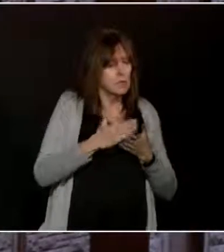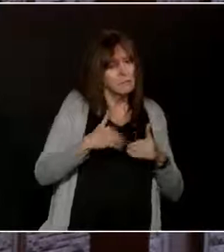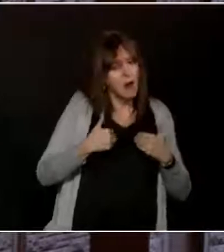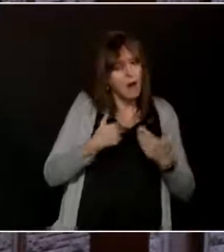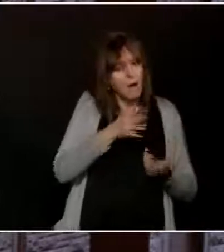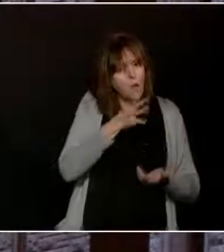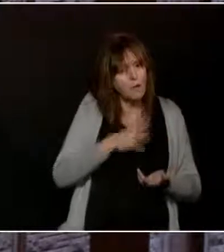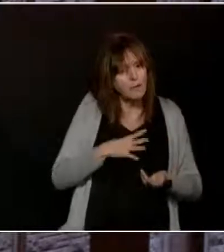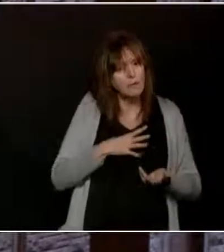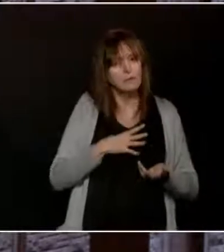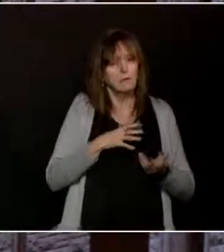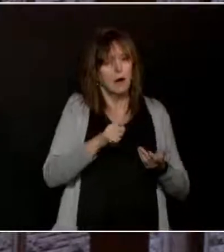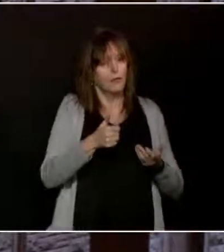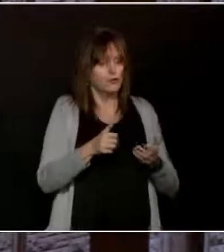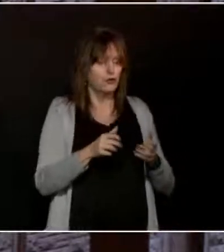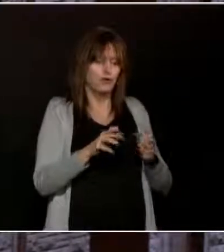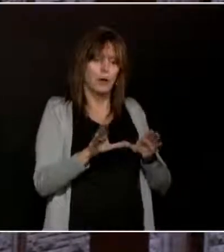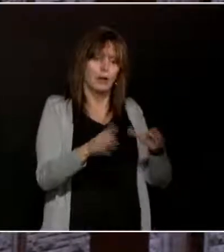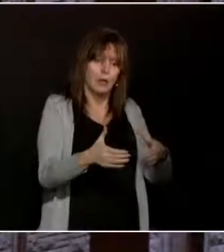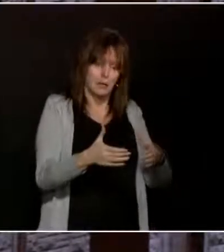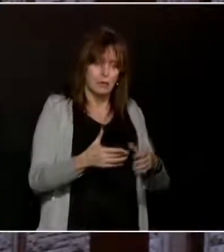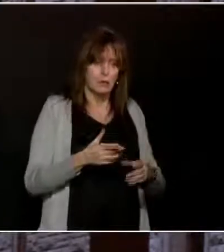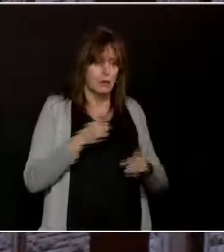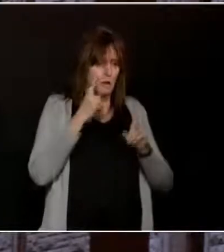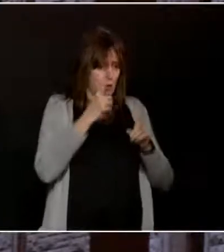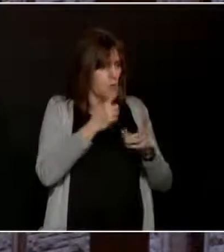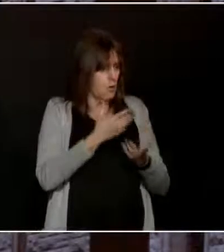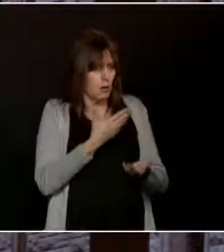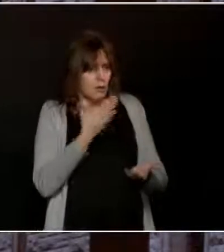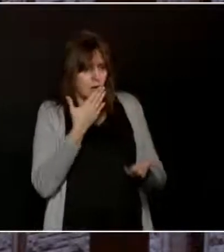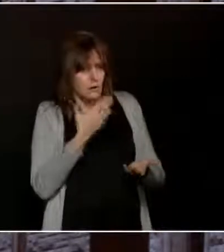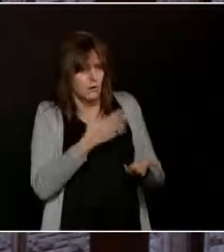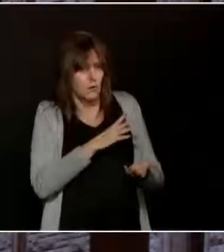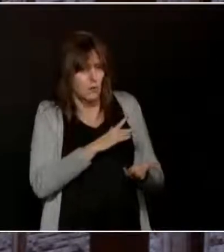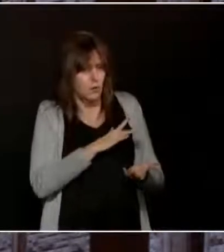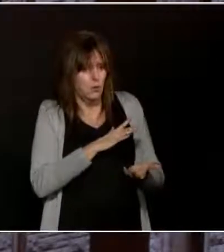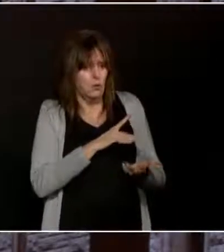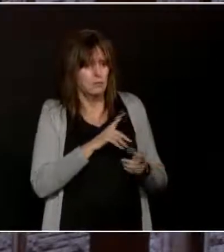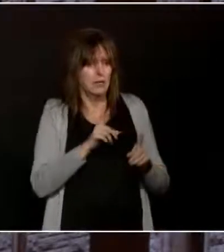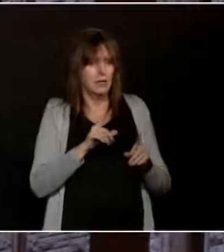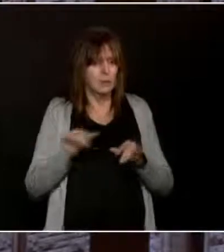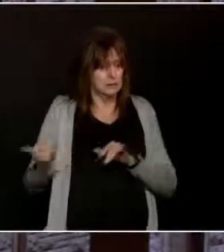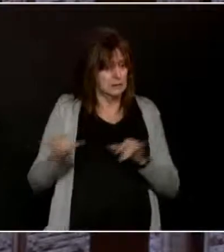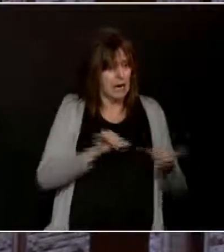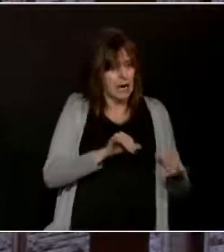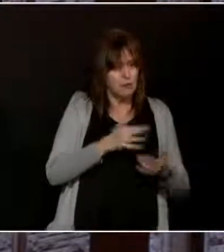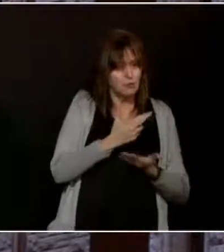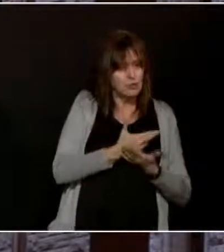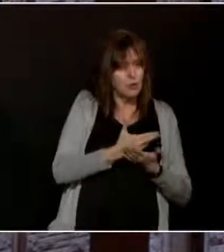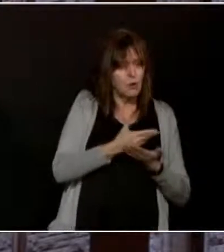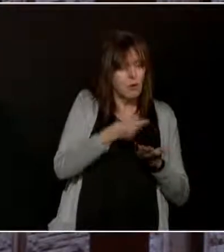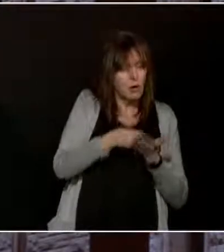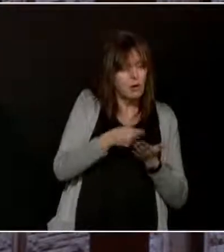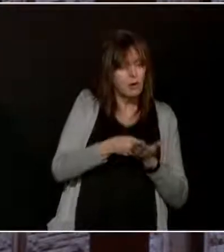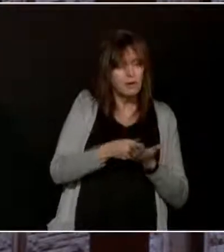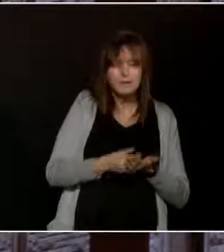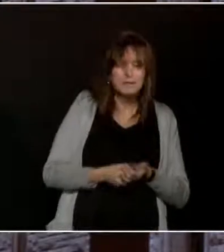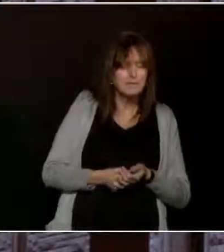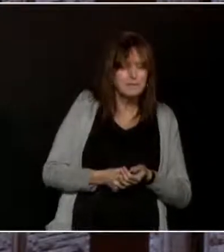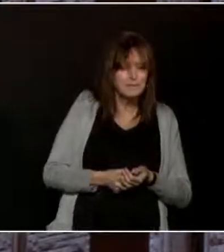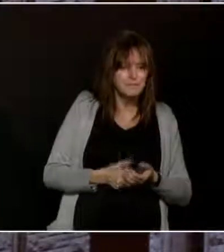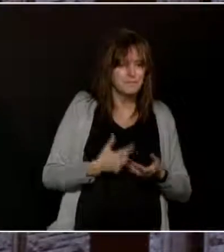have great aspirations, but they don't have the same resources to ensure they have the same safety standards in